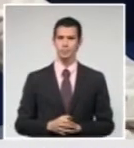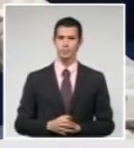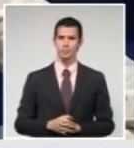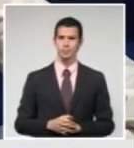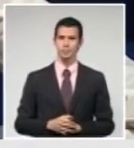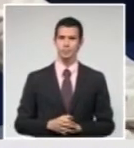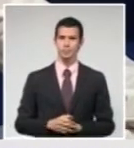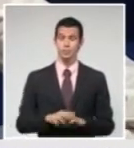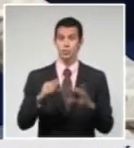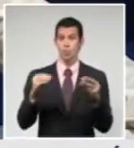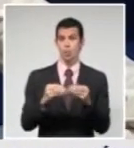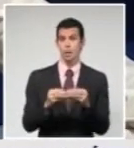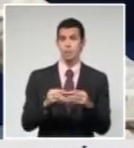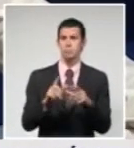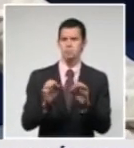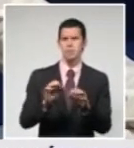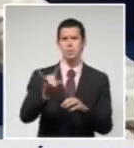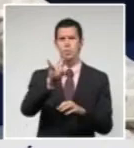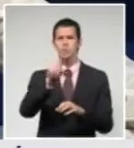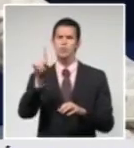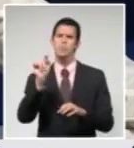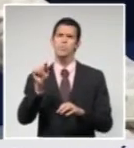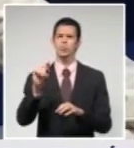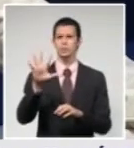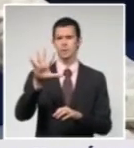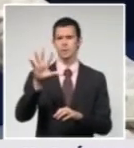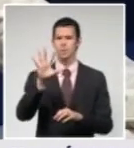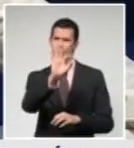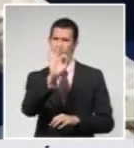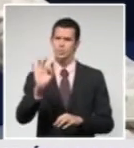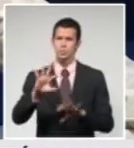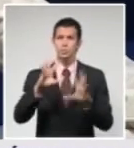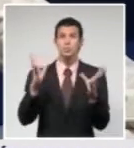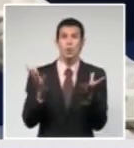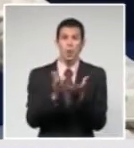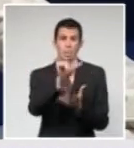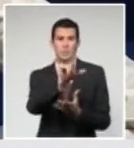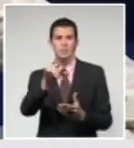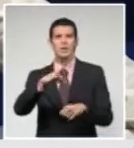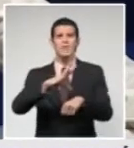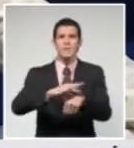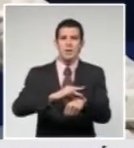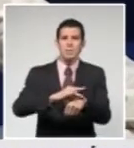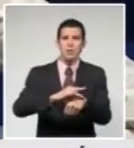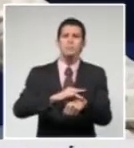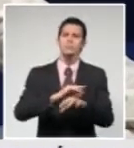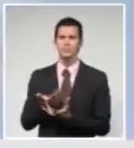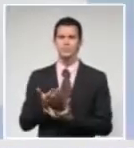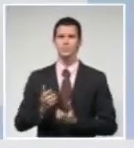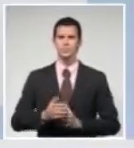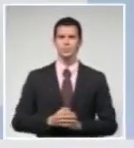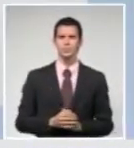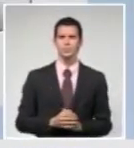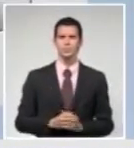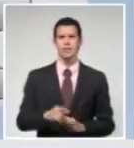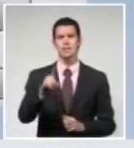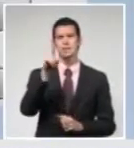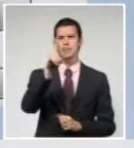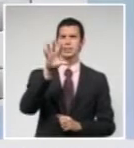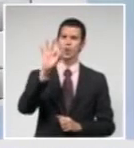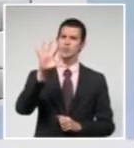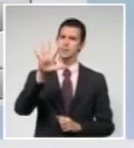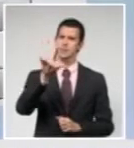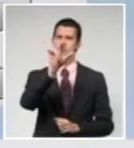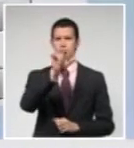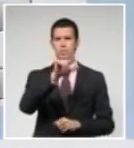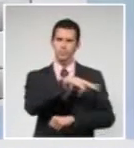Now we are going to turn our attention to the world. As of yesterday, COVID-19 continues to be